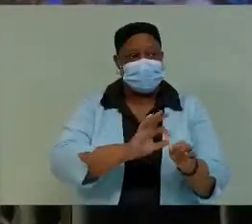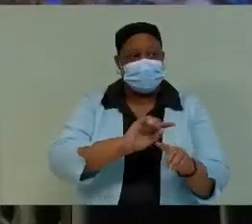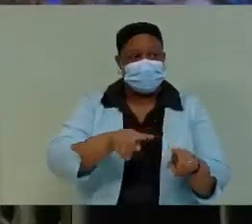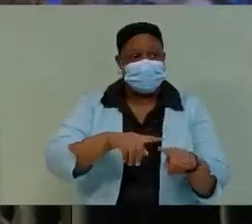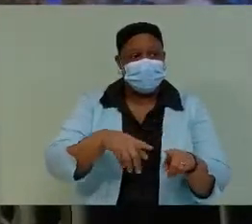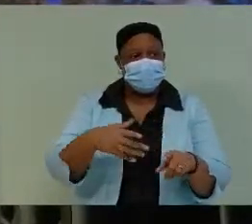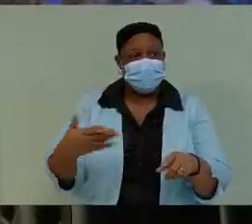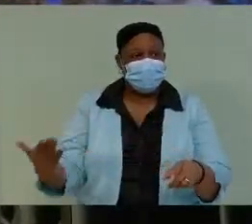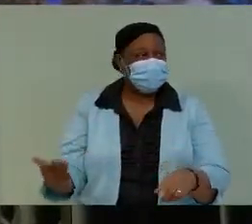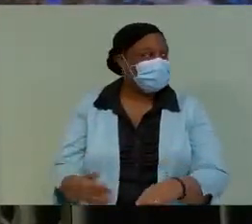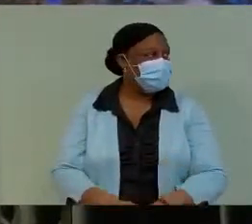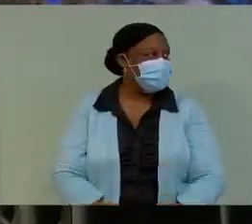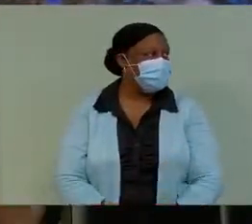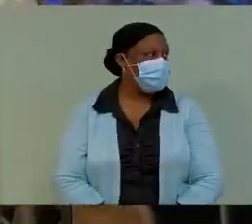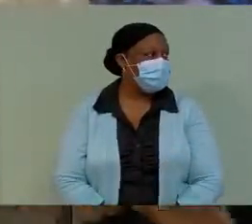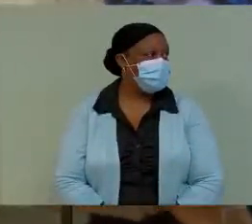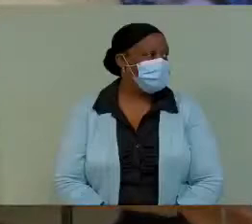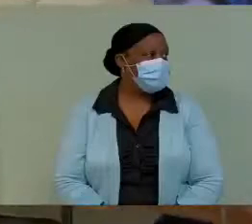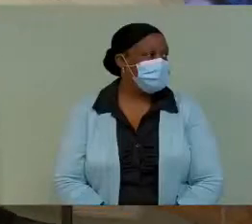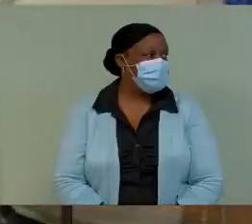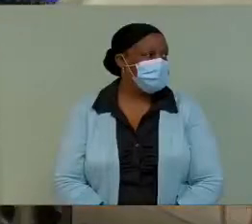response. Mr. Boone.